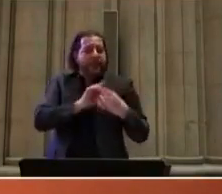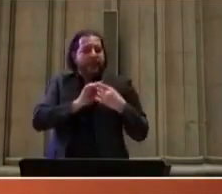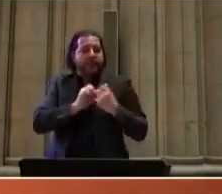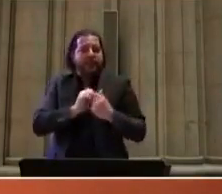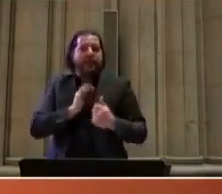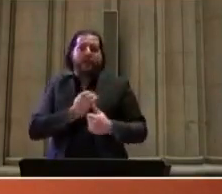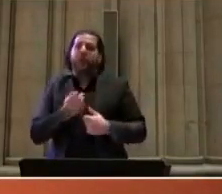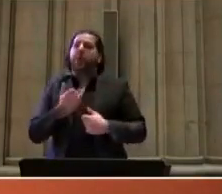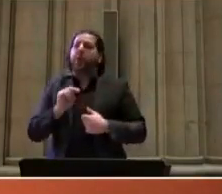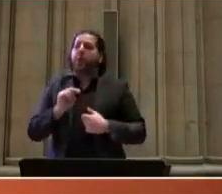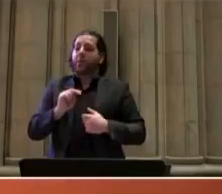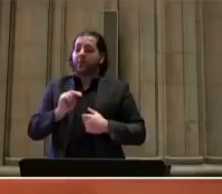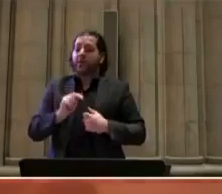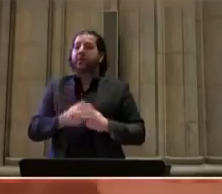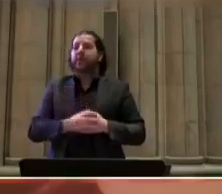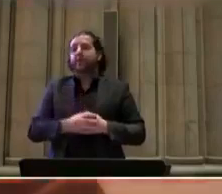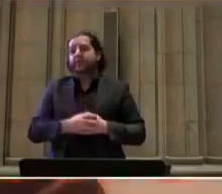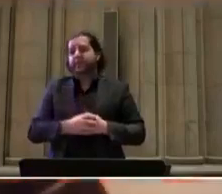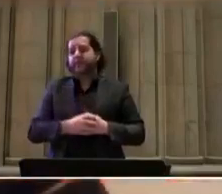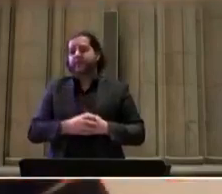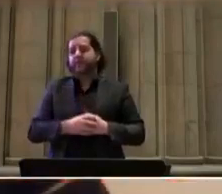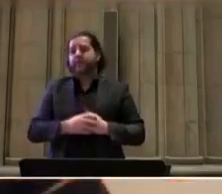with ours.